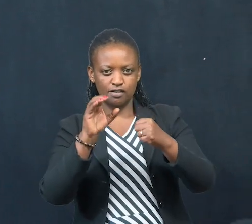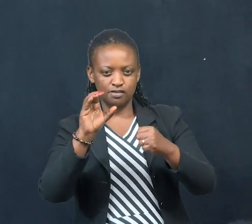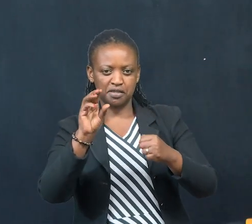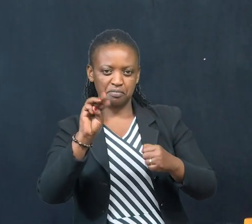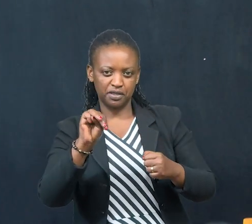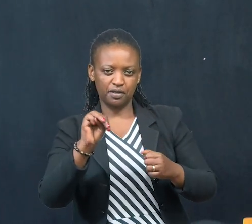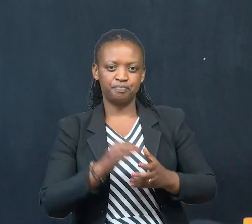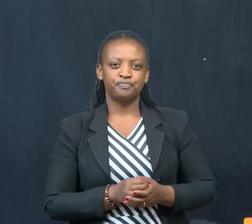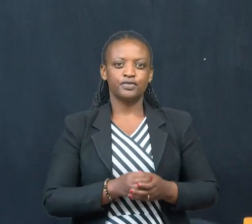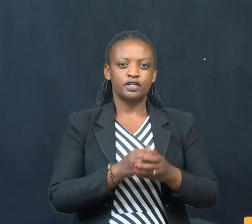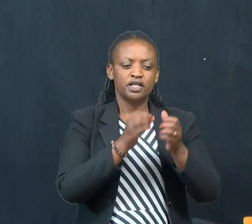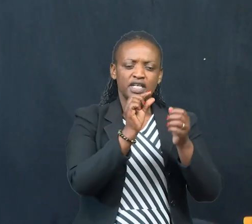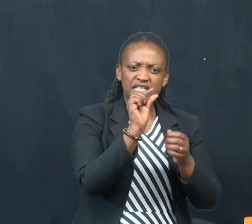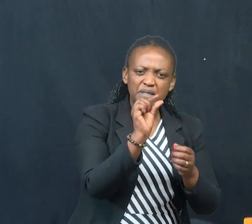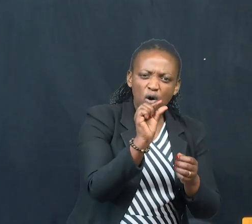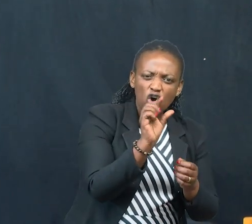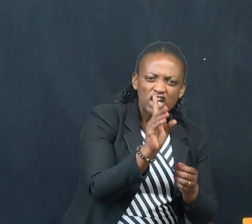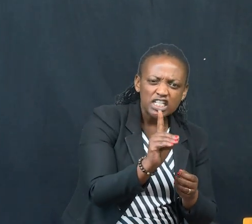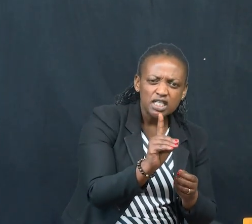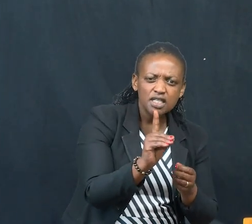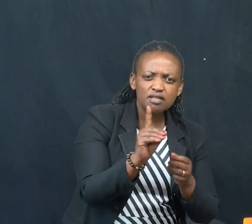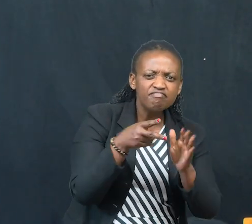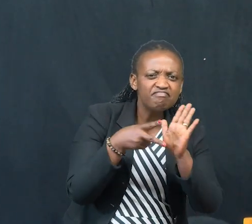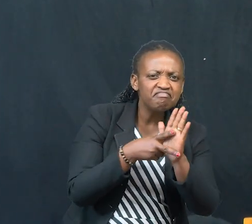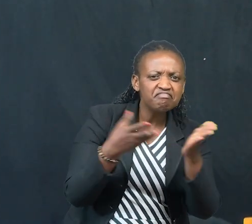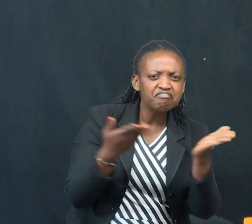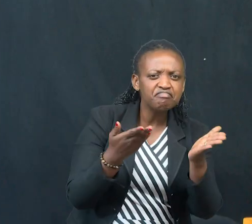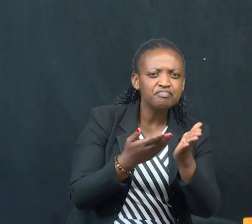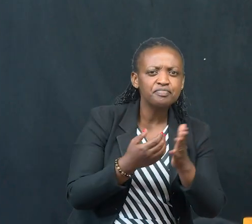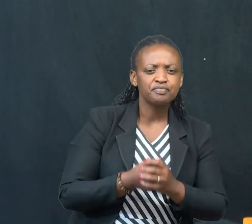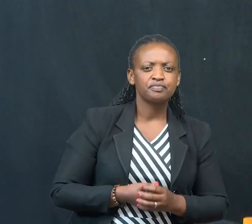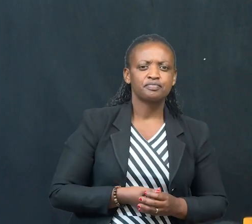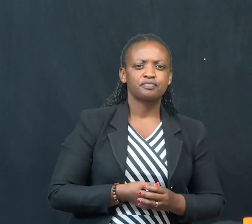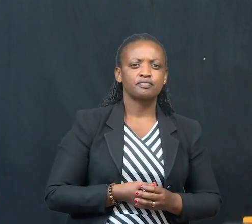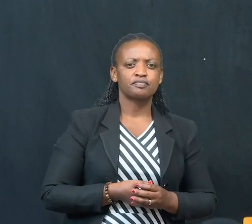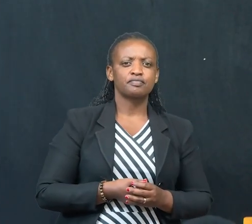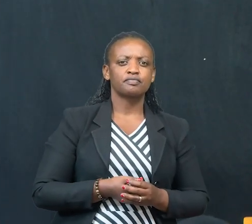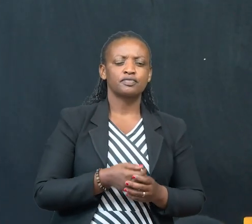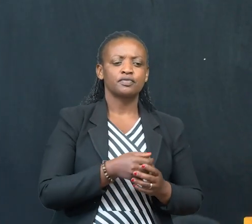centi. Then the smaller d is